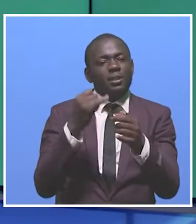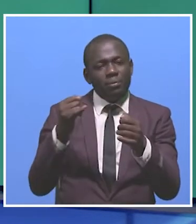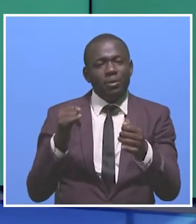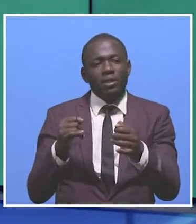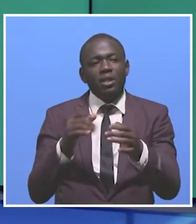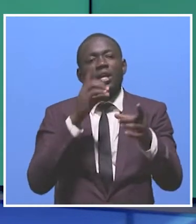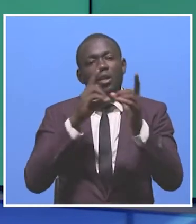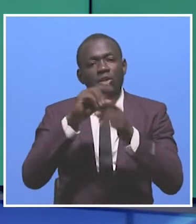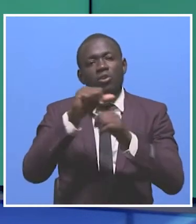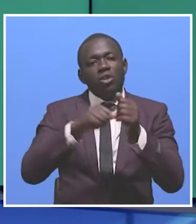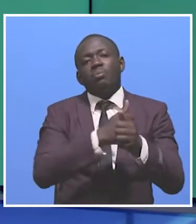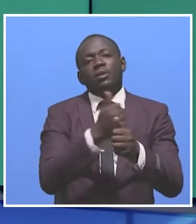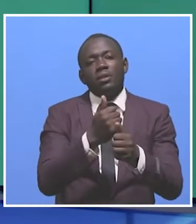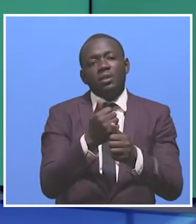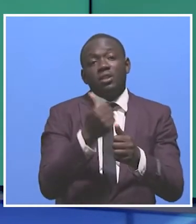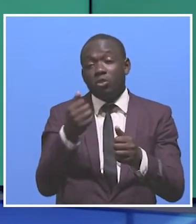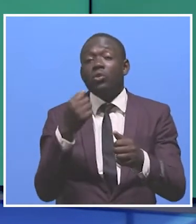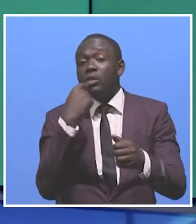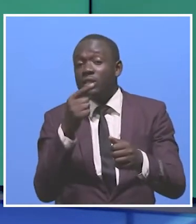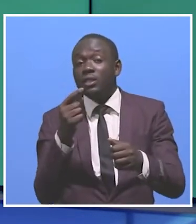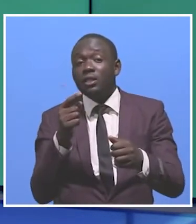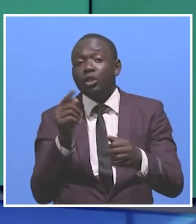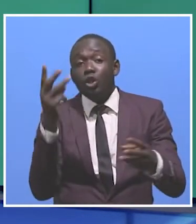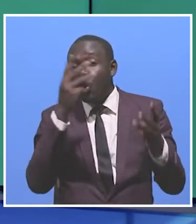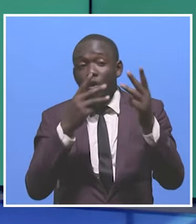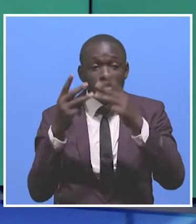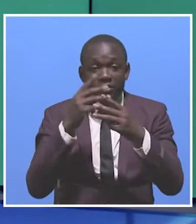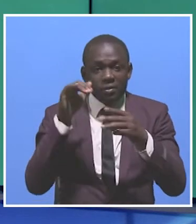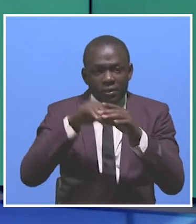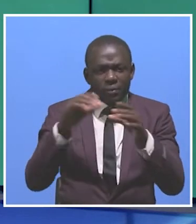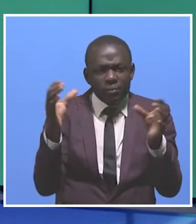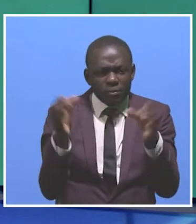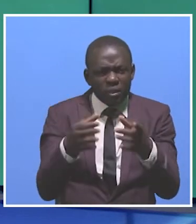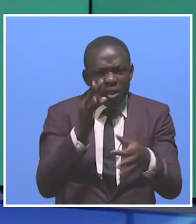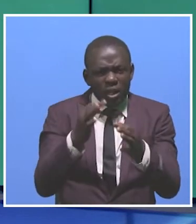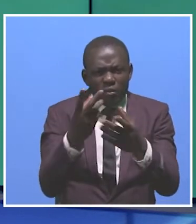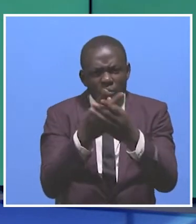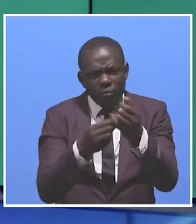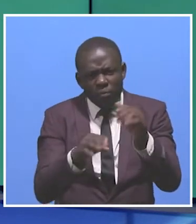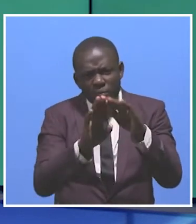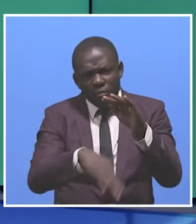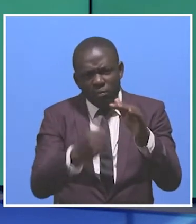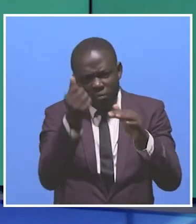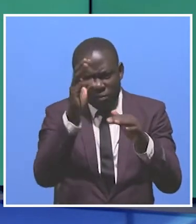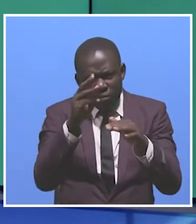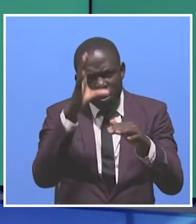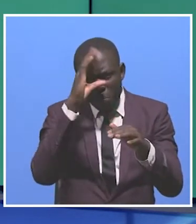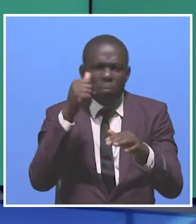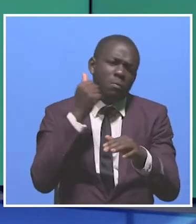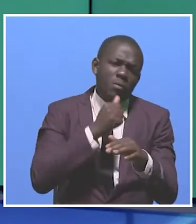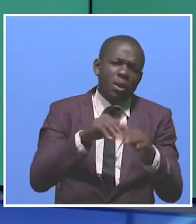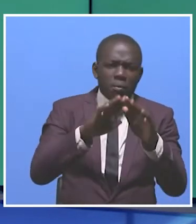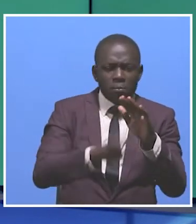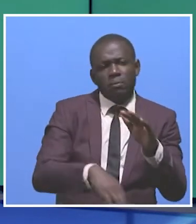those, like he mentioned, the concern is that in the communities, if both are below 16, even the boy is below 16.